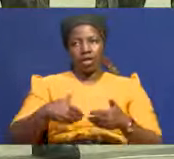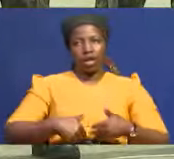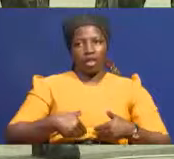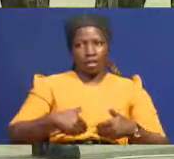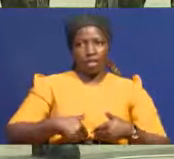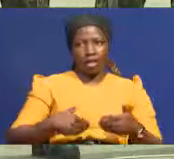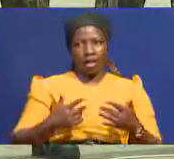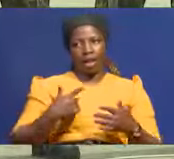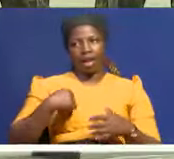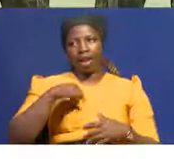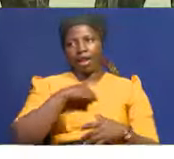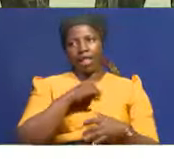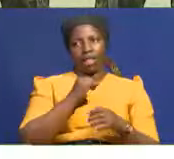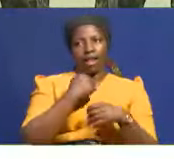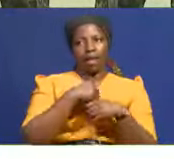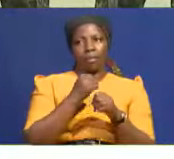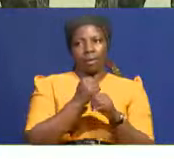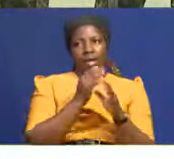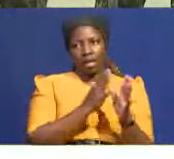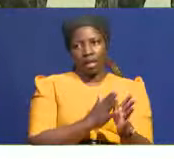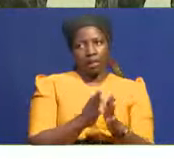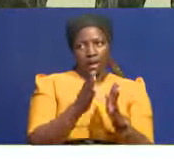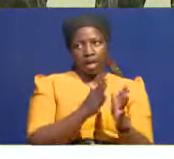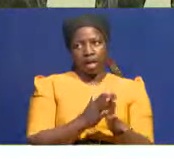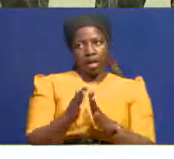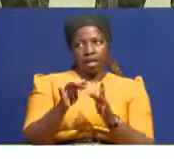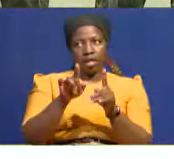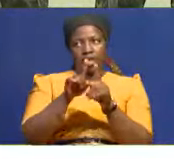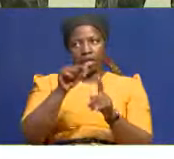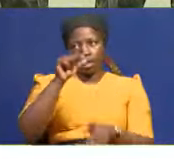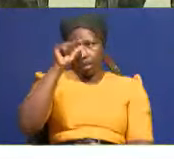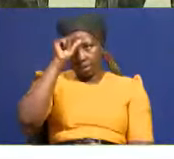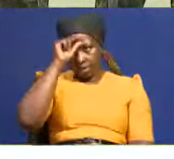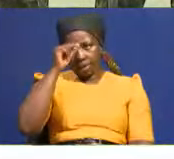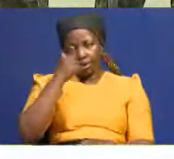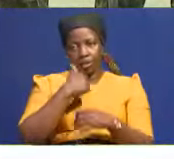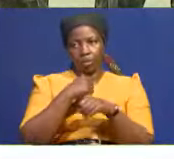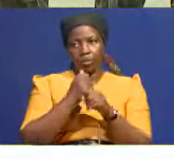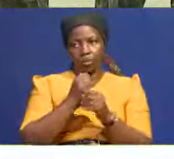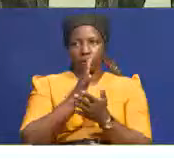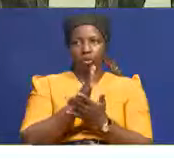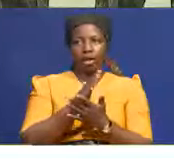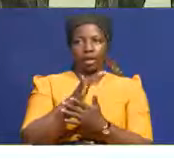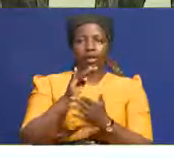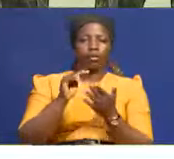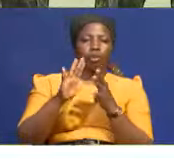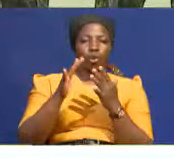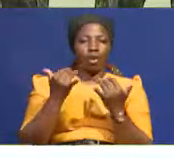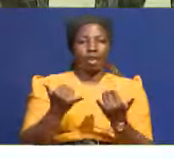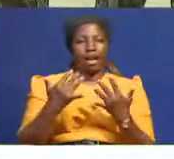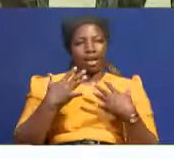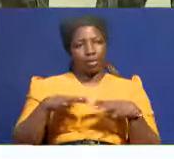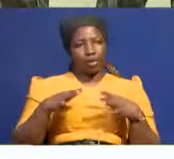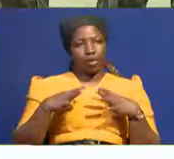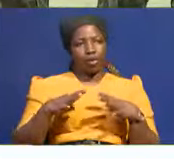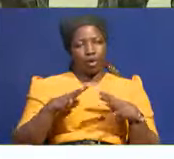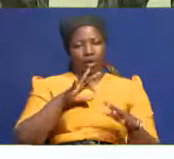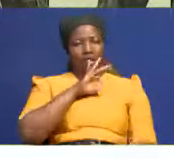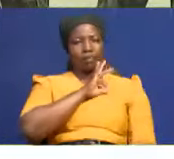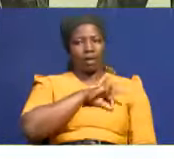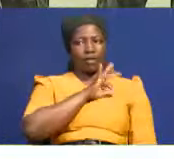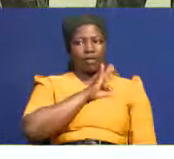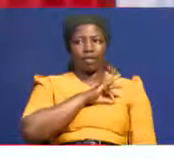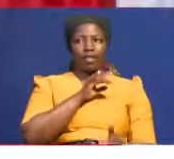are making arrangements as a government to make sure that more young people